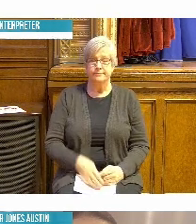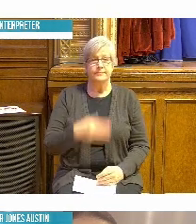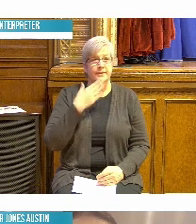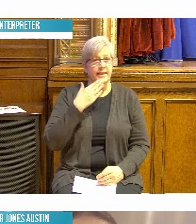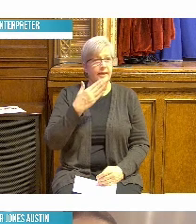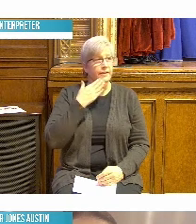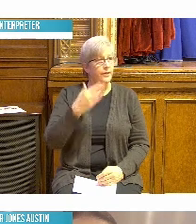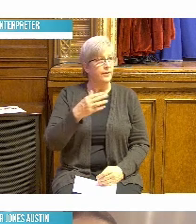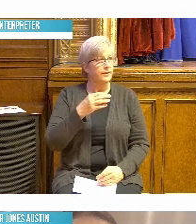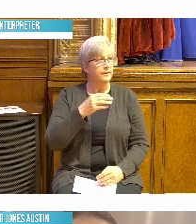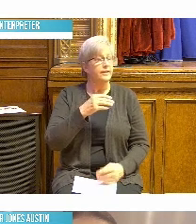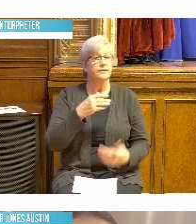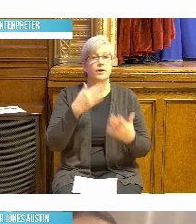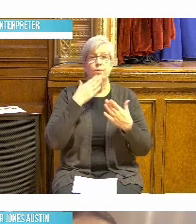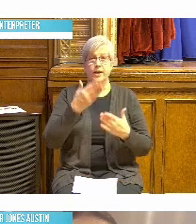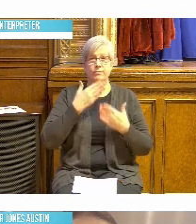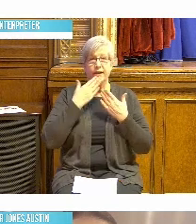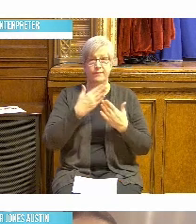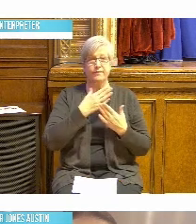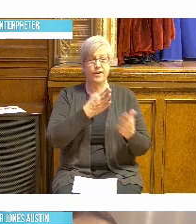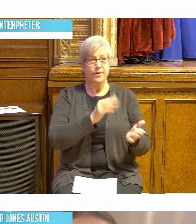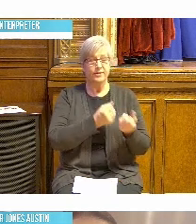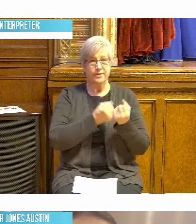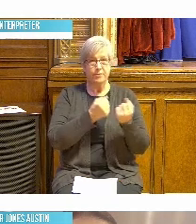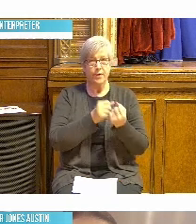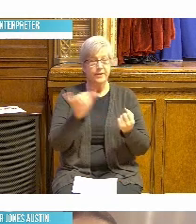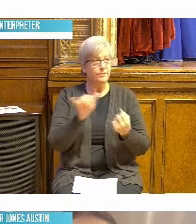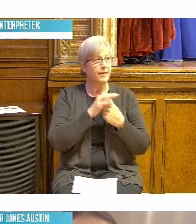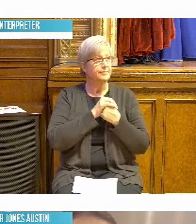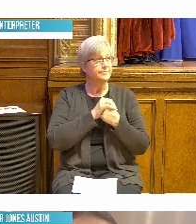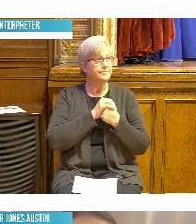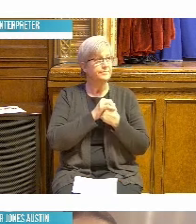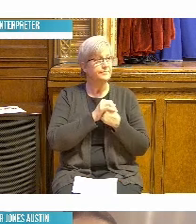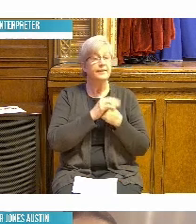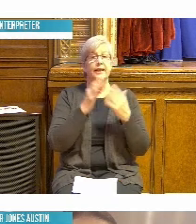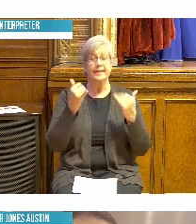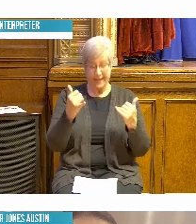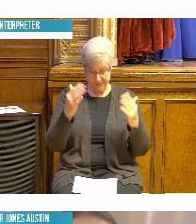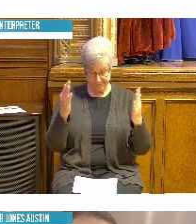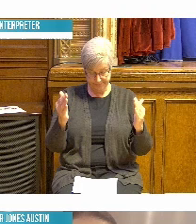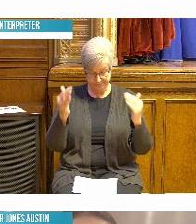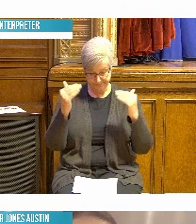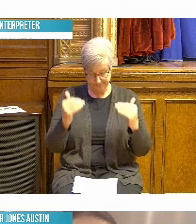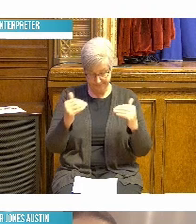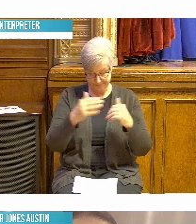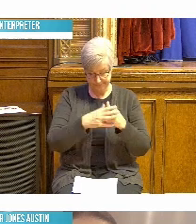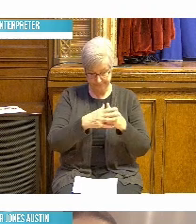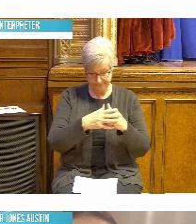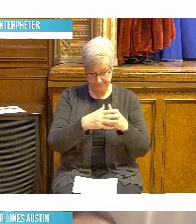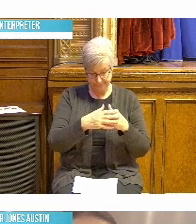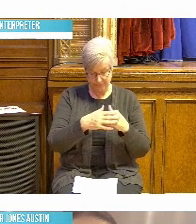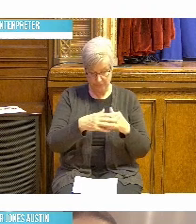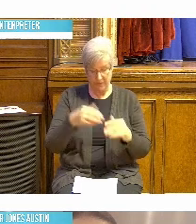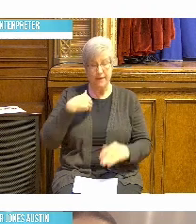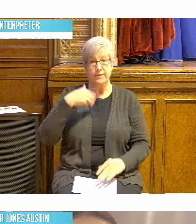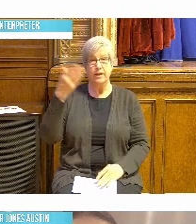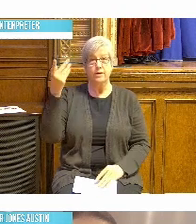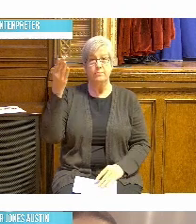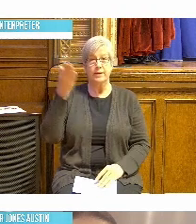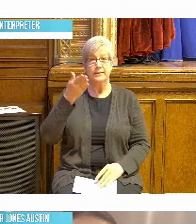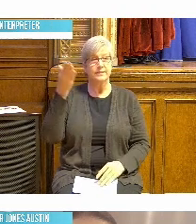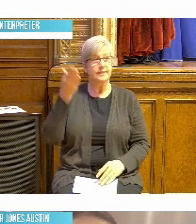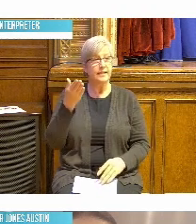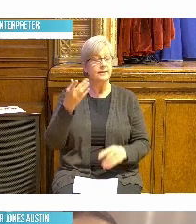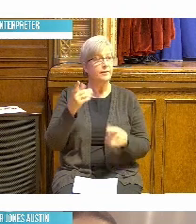you, Senator Brooke. We are grateful for your support as well. With that, we're going to prepare ourselves for the presentation, but one, I